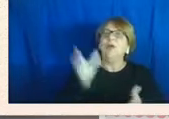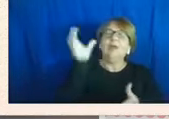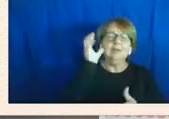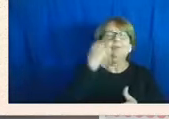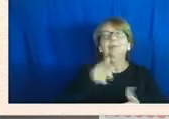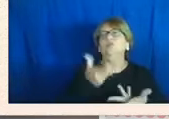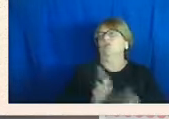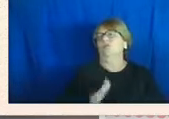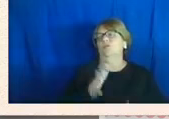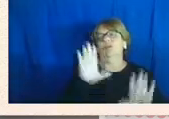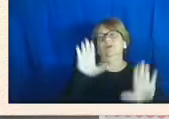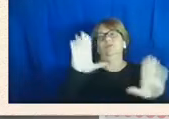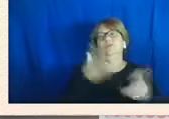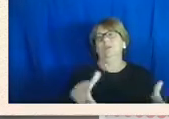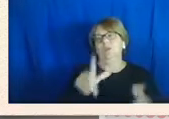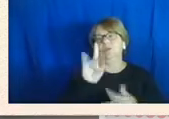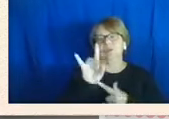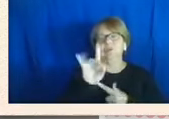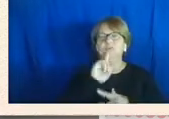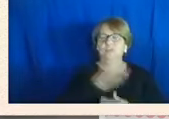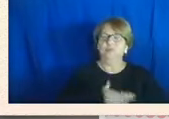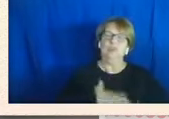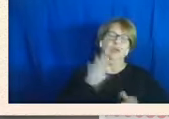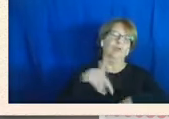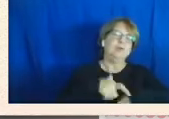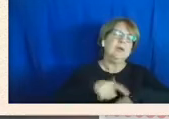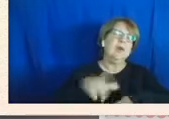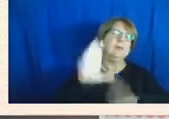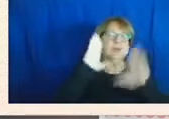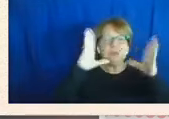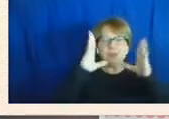really appreciate your time and your attention today. So thank you.